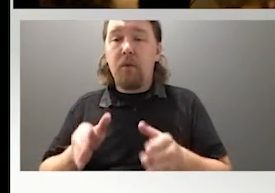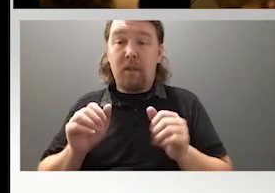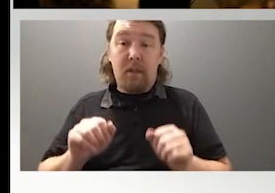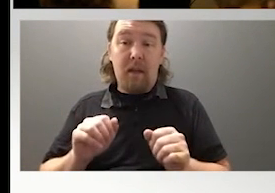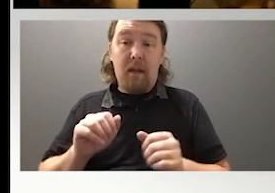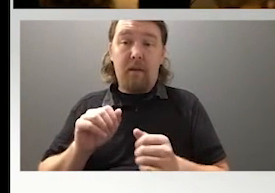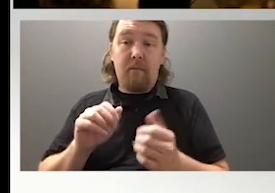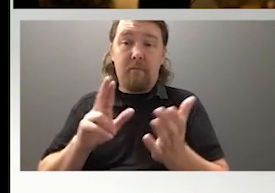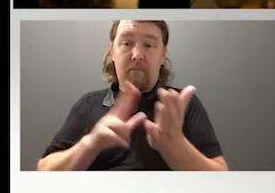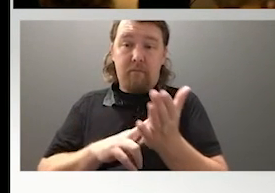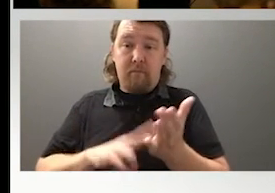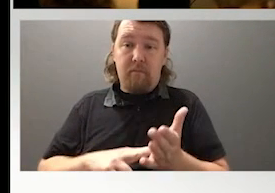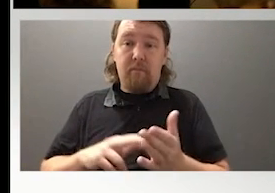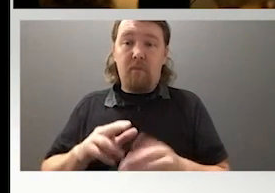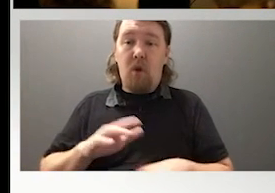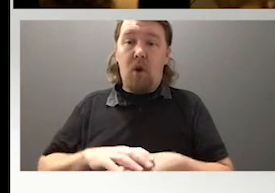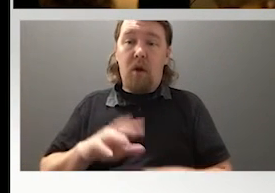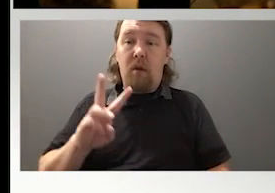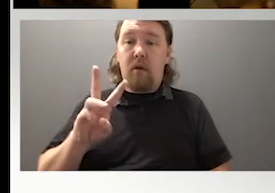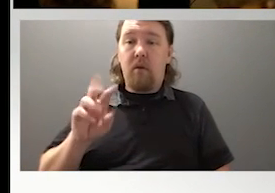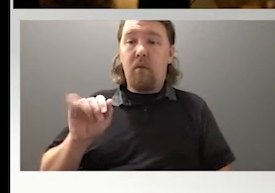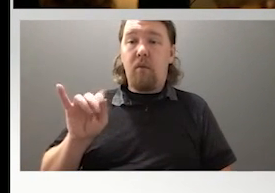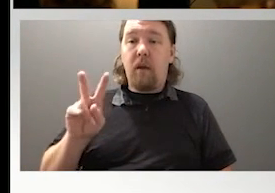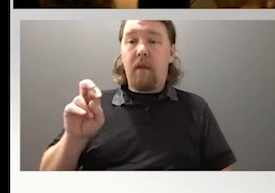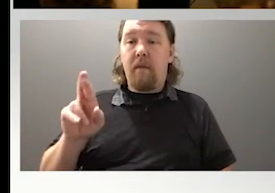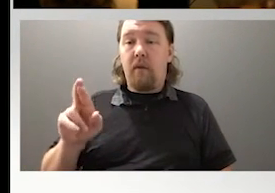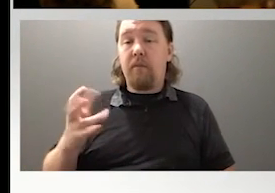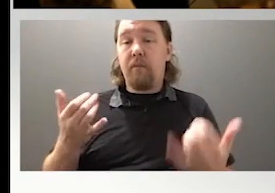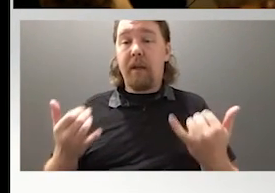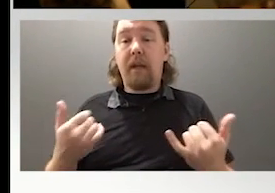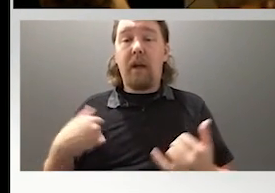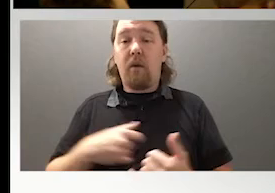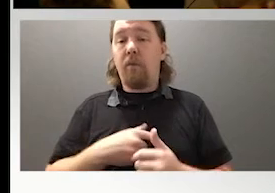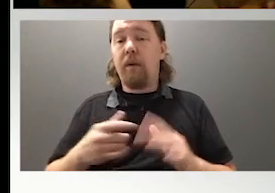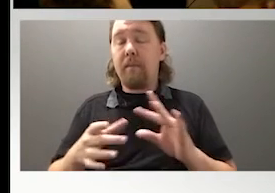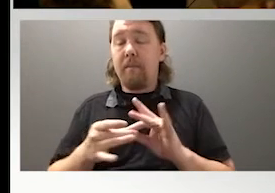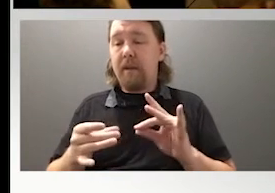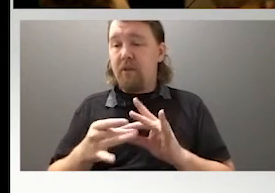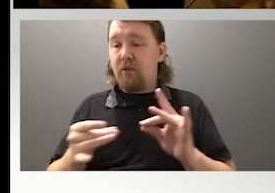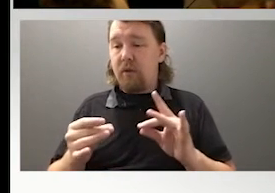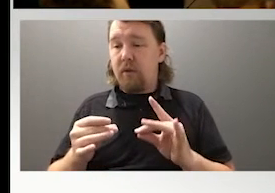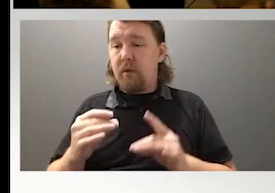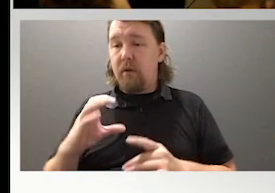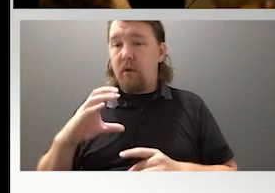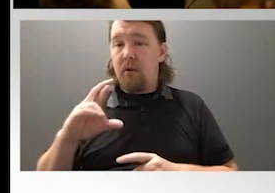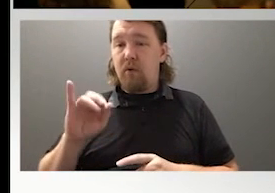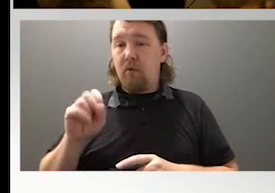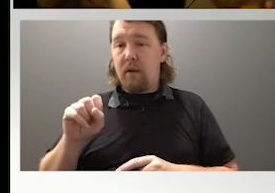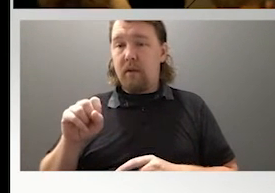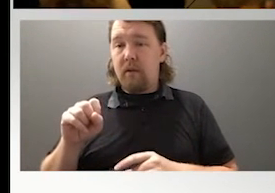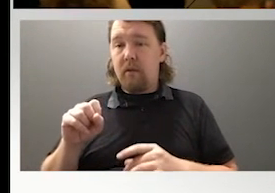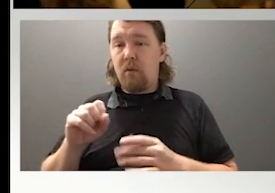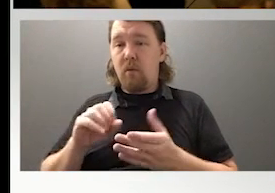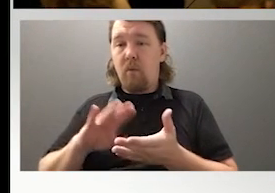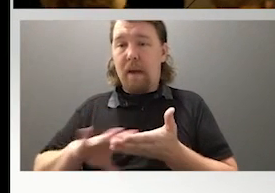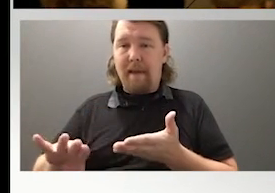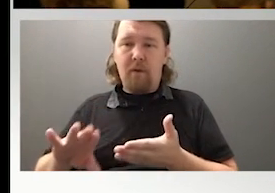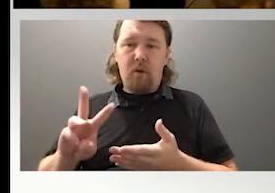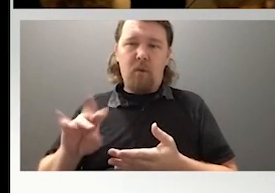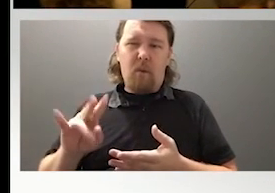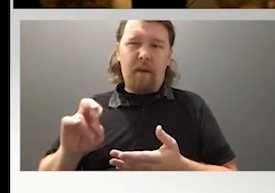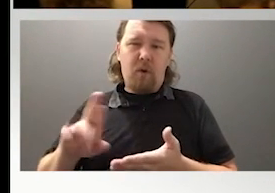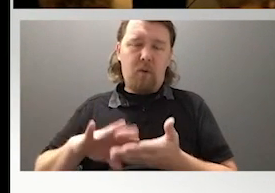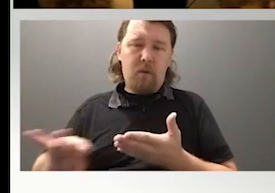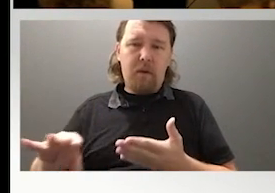enroll on the waiver. Right now, we mentioned that the crisis waiver enrollment process, that's